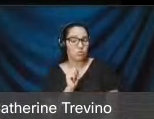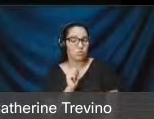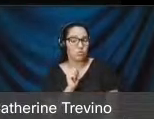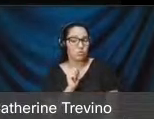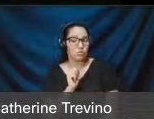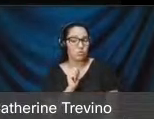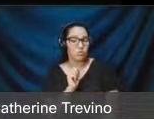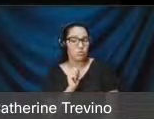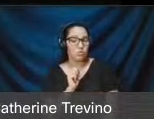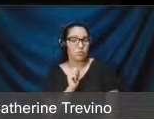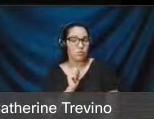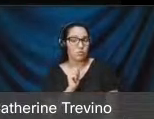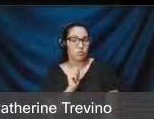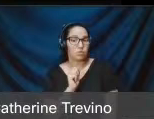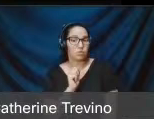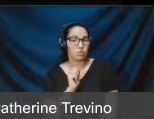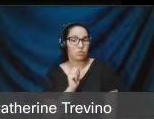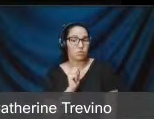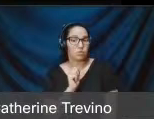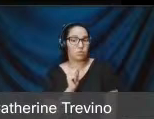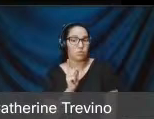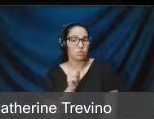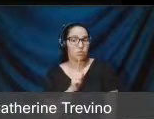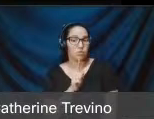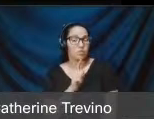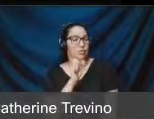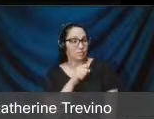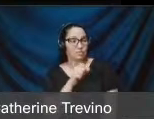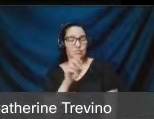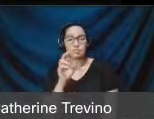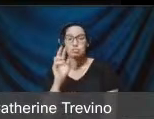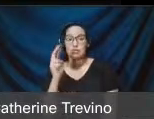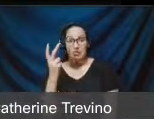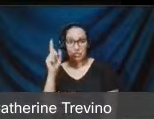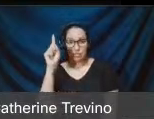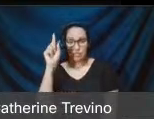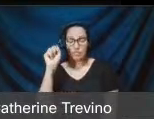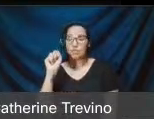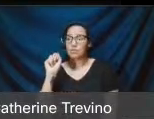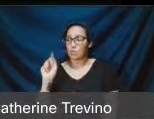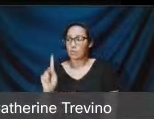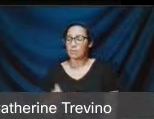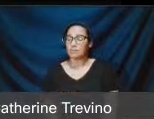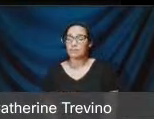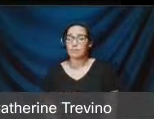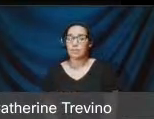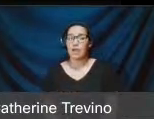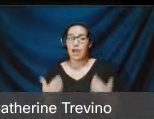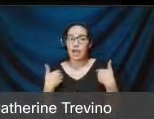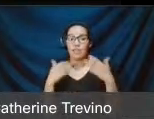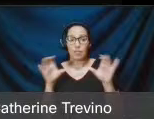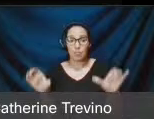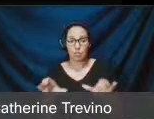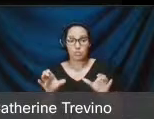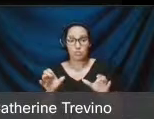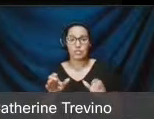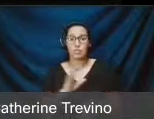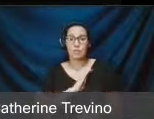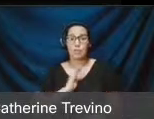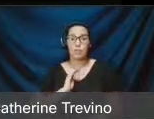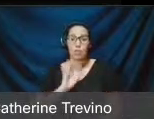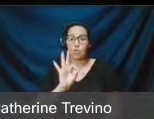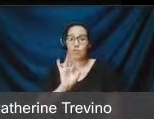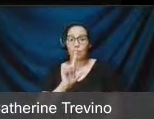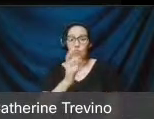I'll make the motion. And I'll second. Okay. I have a motion by Board Member